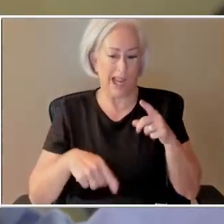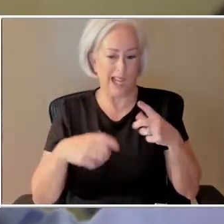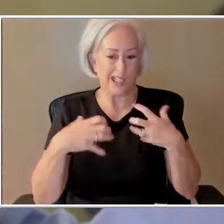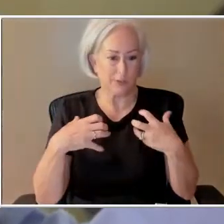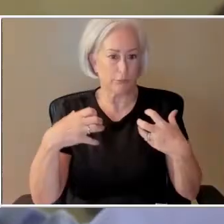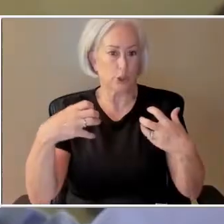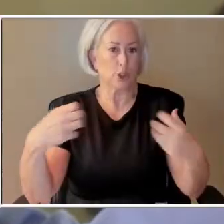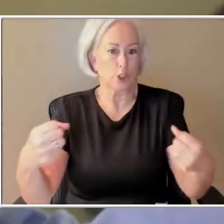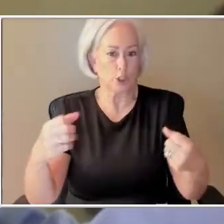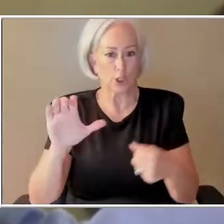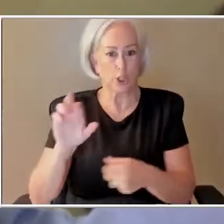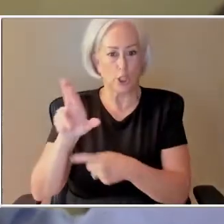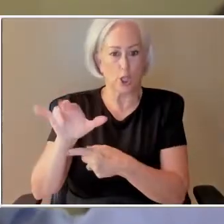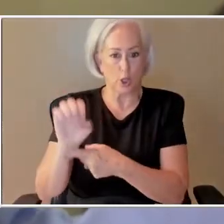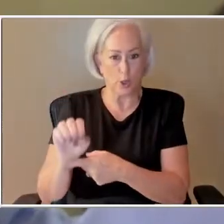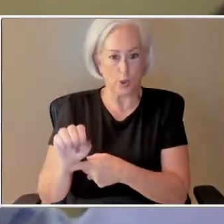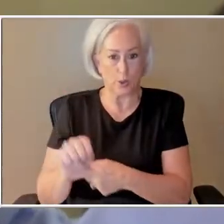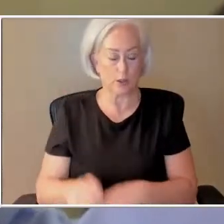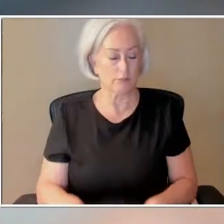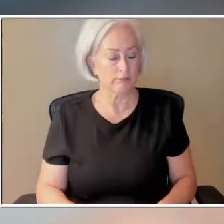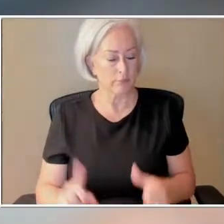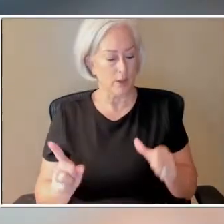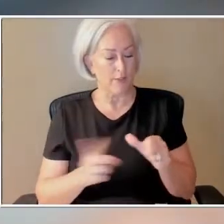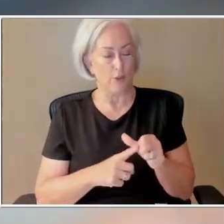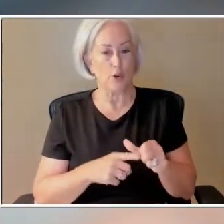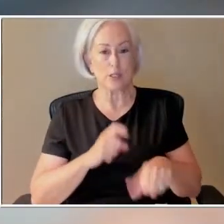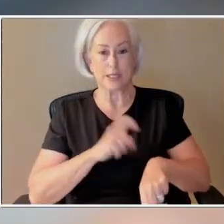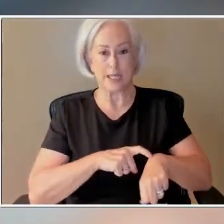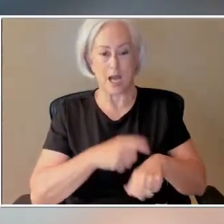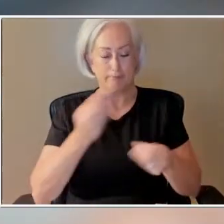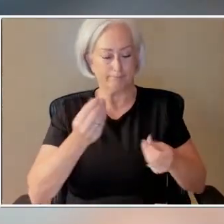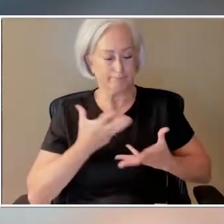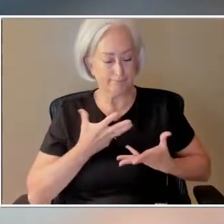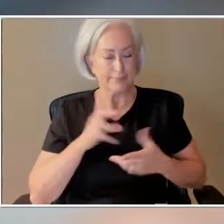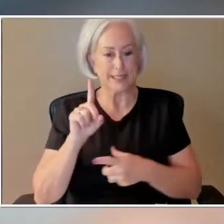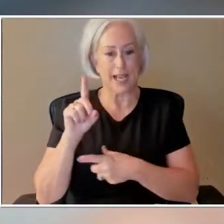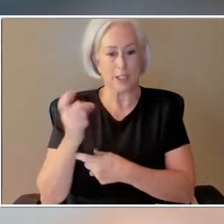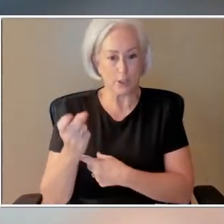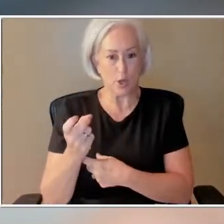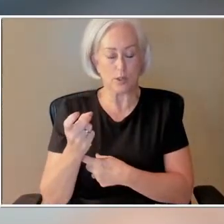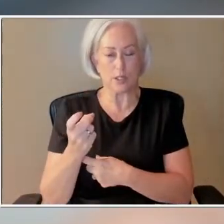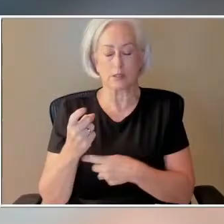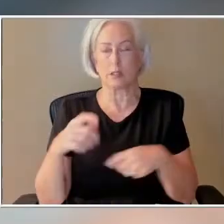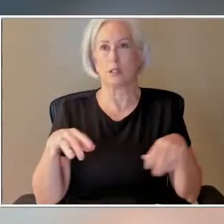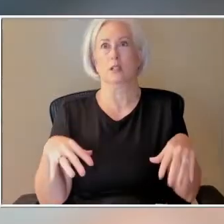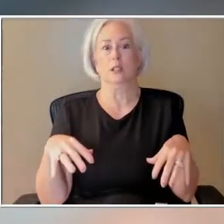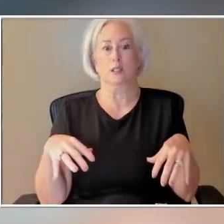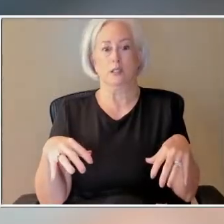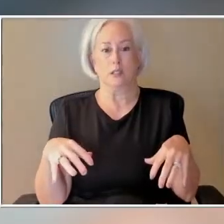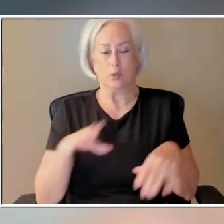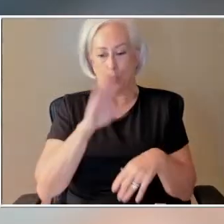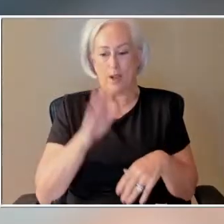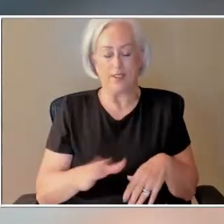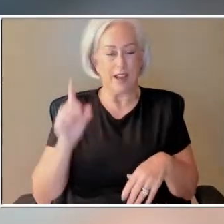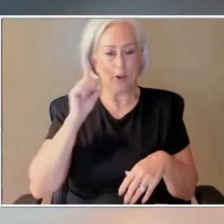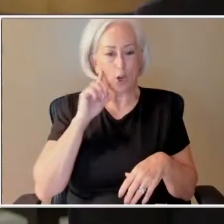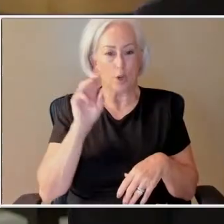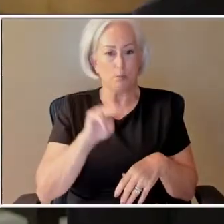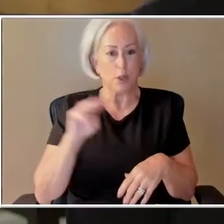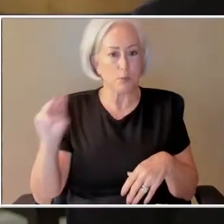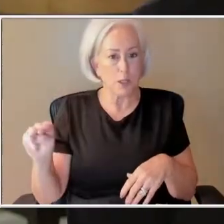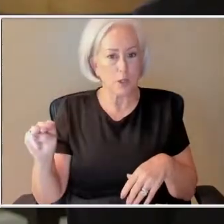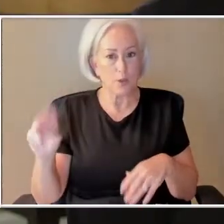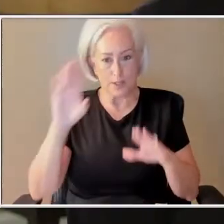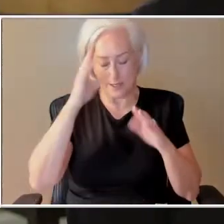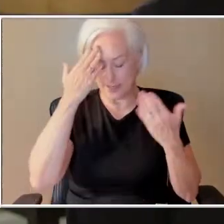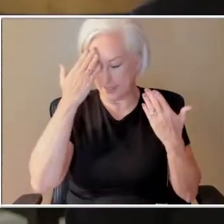first diagnosed, obviously, and we had never heard of multiple myeloma, didn't know what to expect,